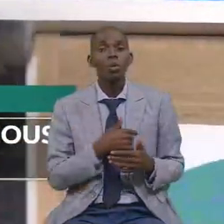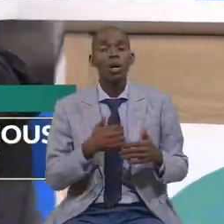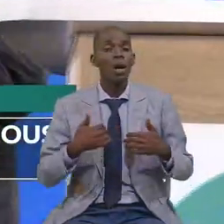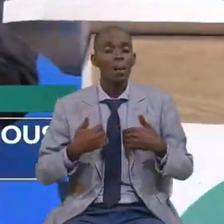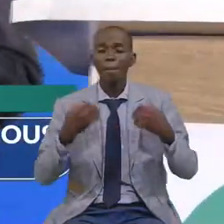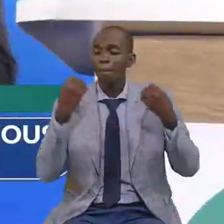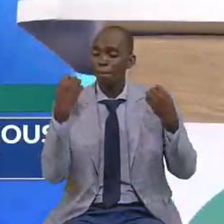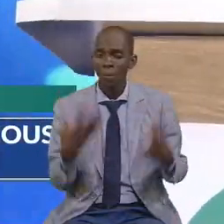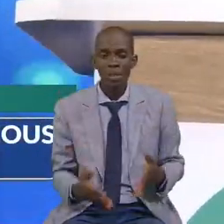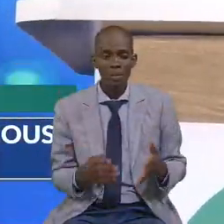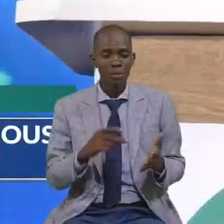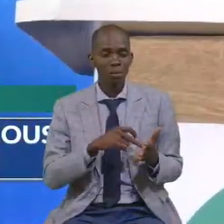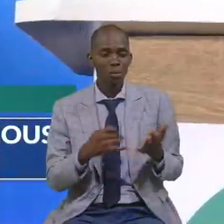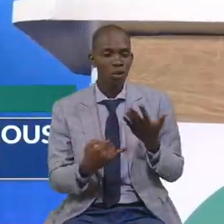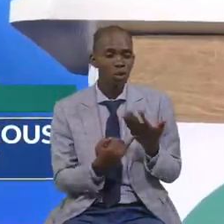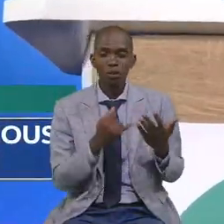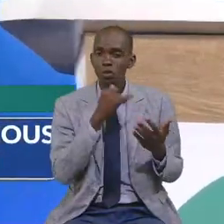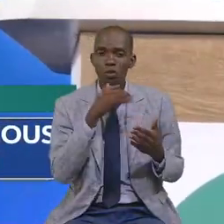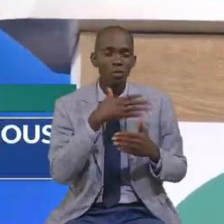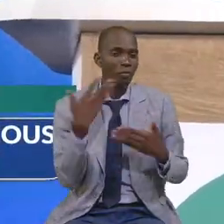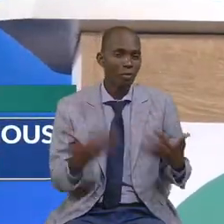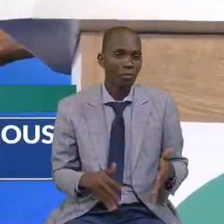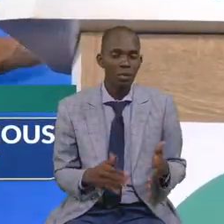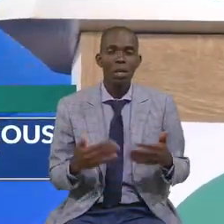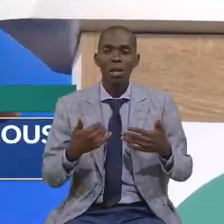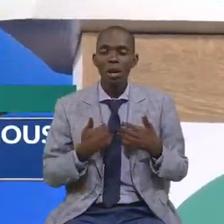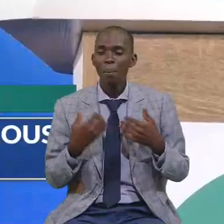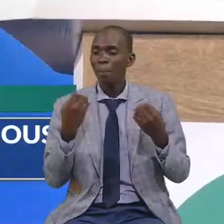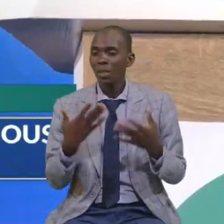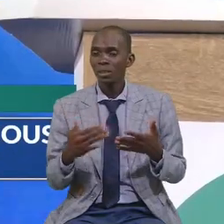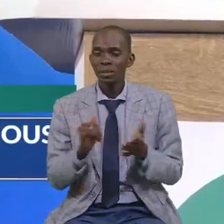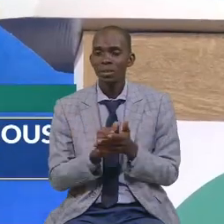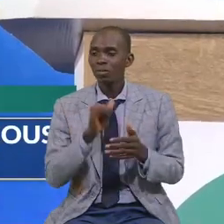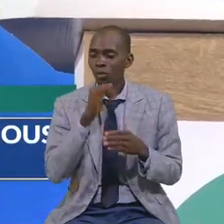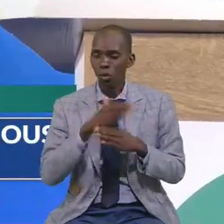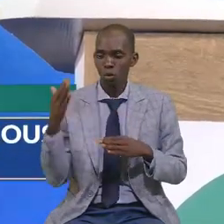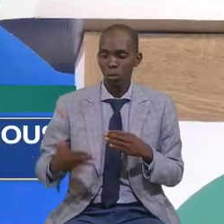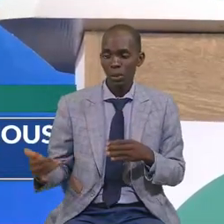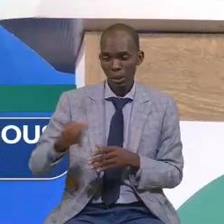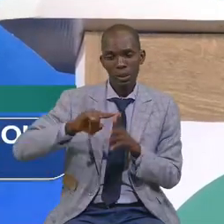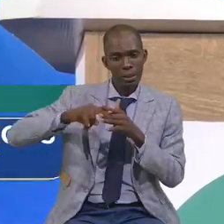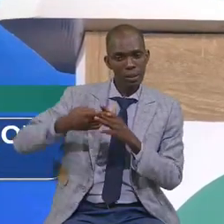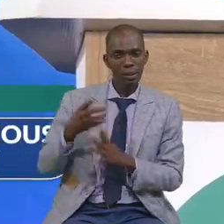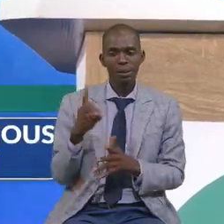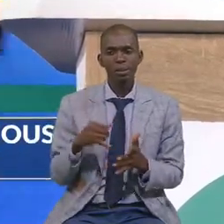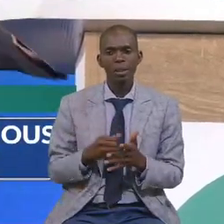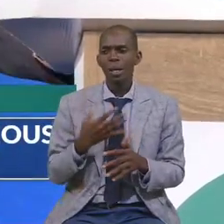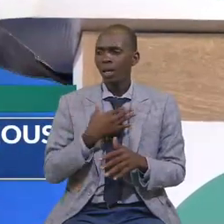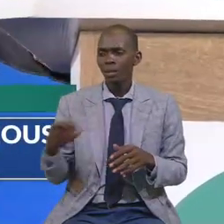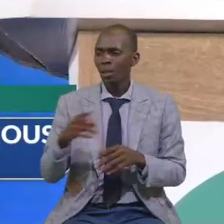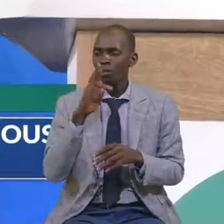proposals. They have a lot of unfinished things they started, and they are not steadfast. They are